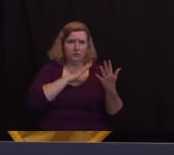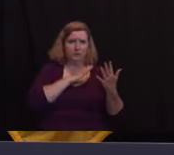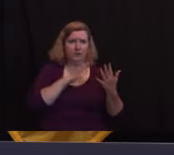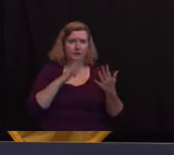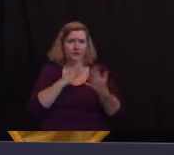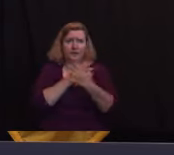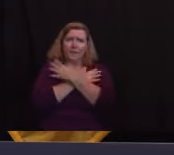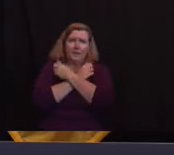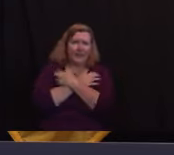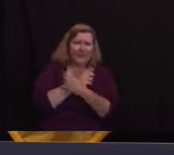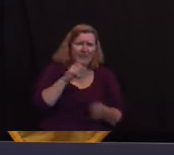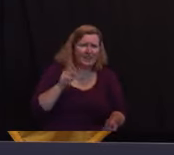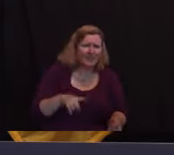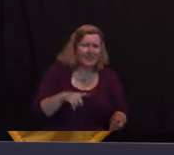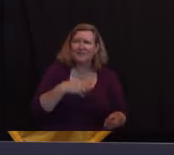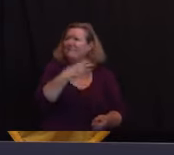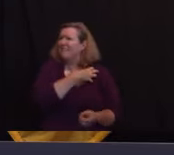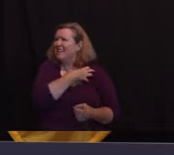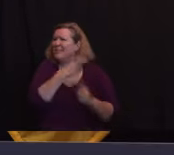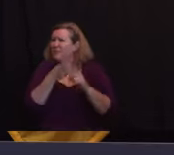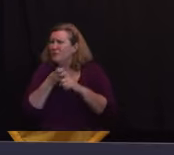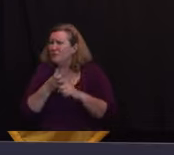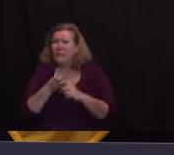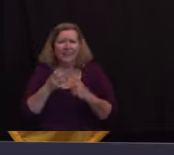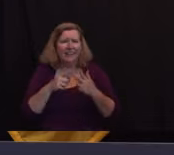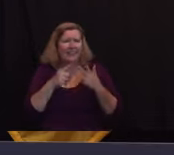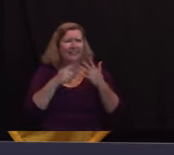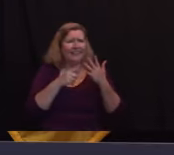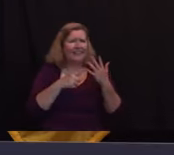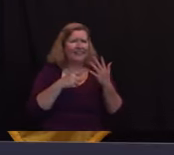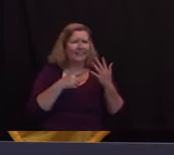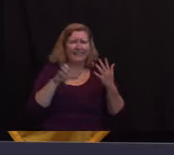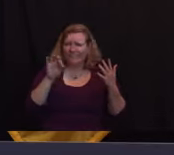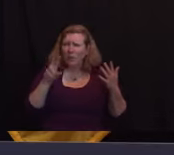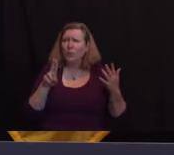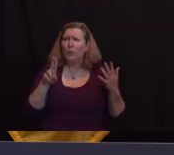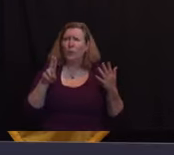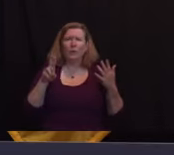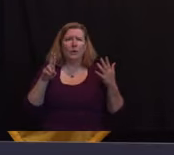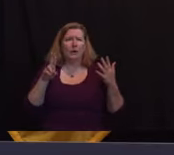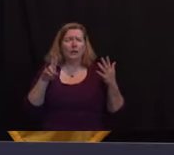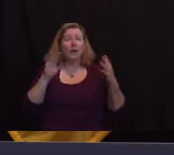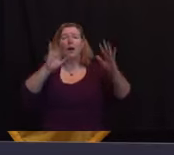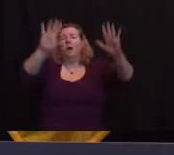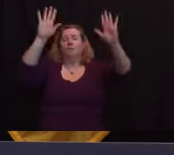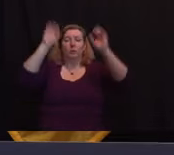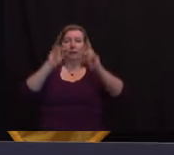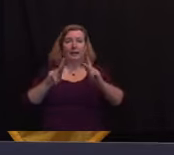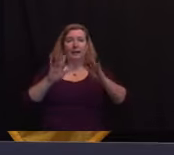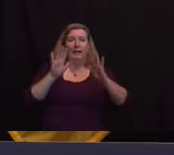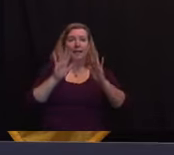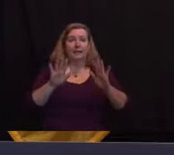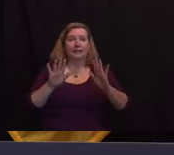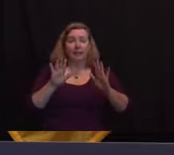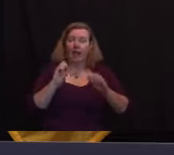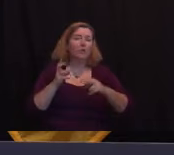or flu season. One thing I didn't say and I meant to say, and I would think, and I don't want to put you two on the spot